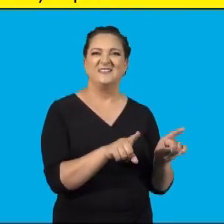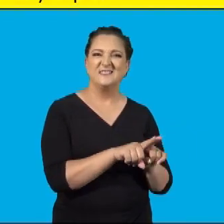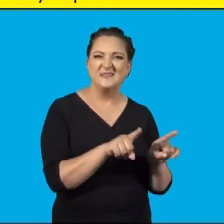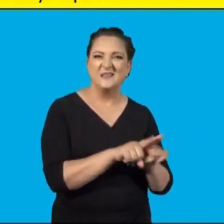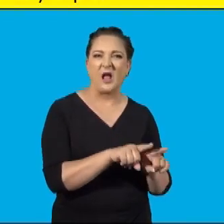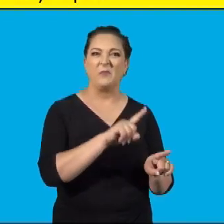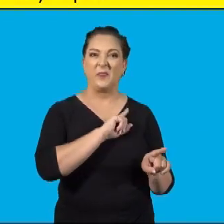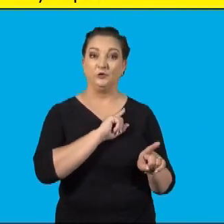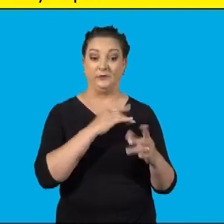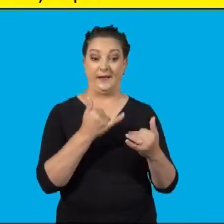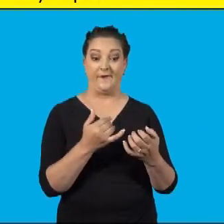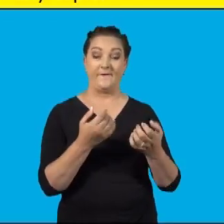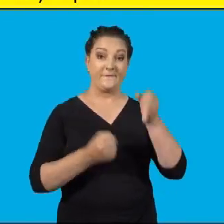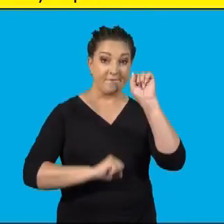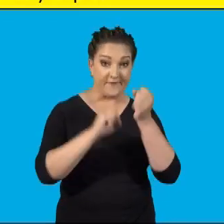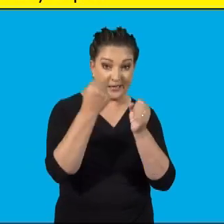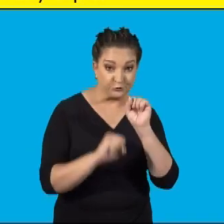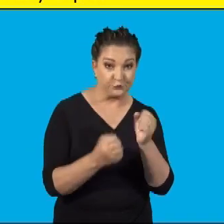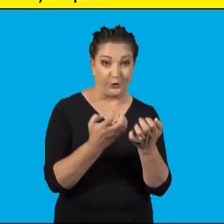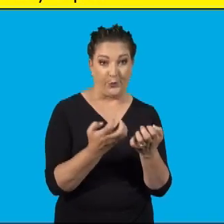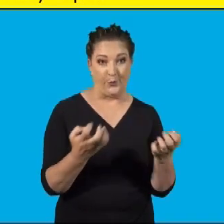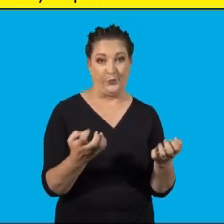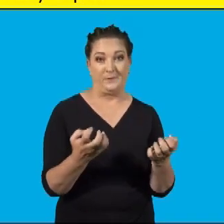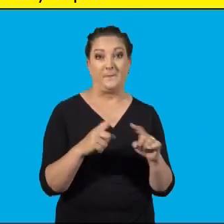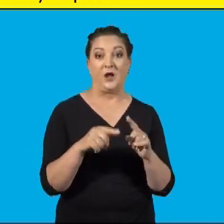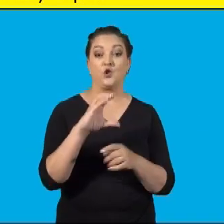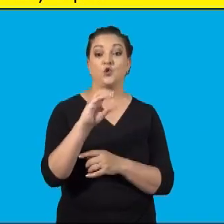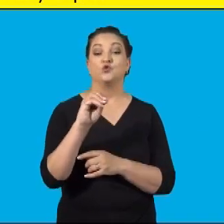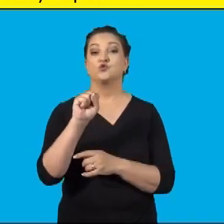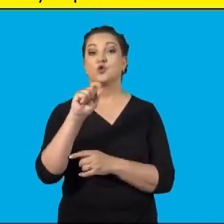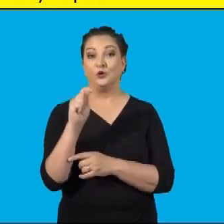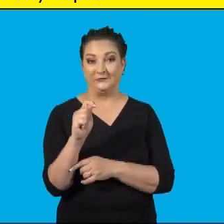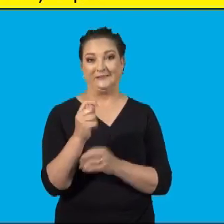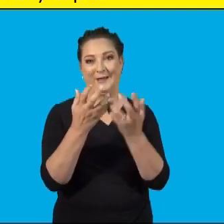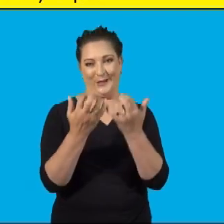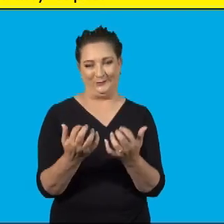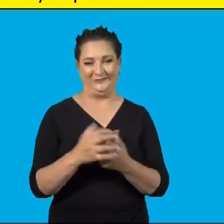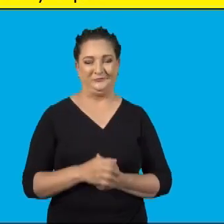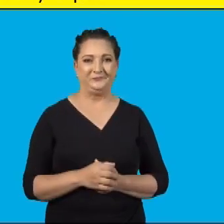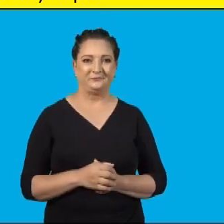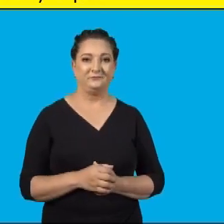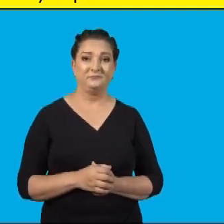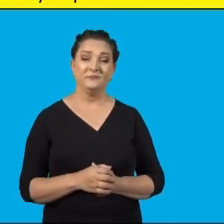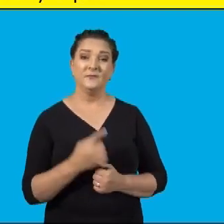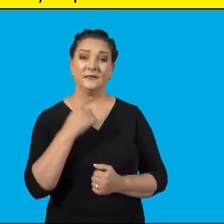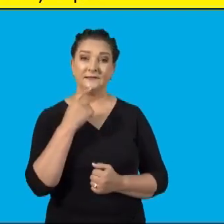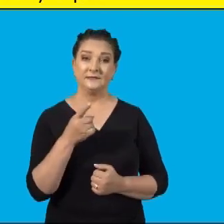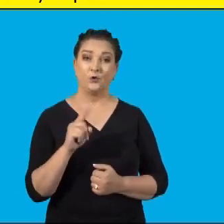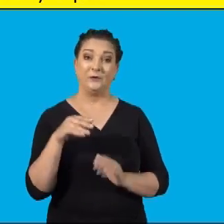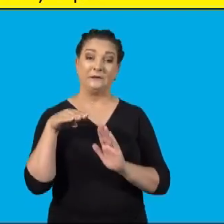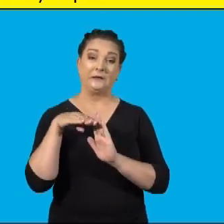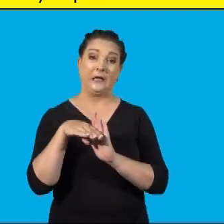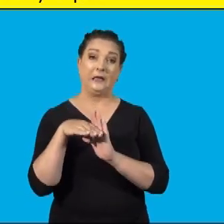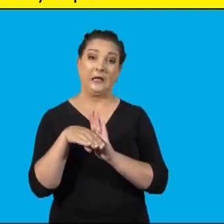calculate the depreciation on factory equipment. Cost accounting, therefore. All right. So we're